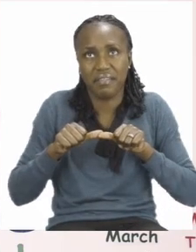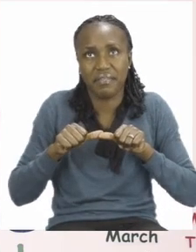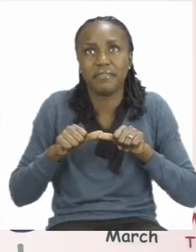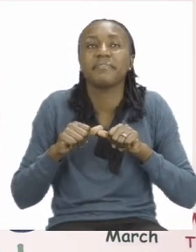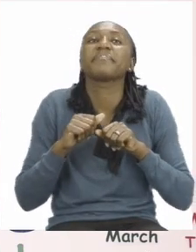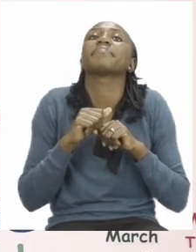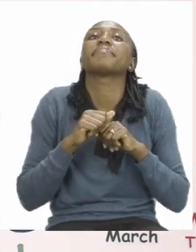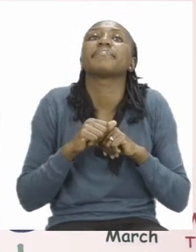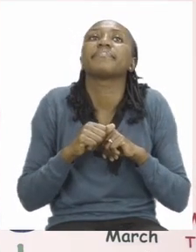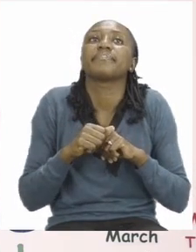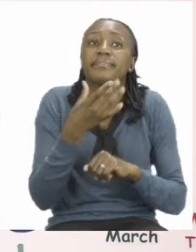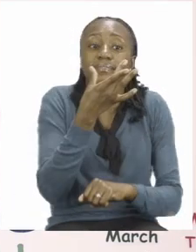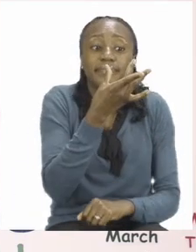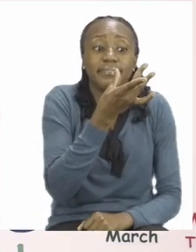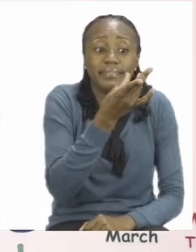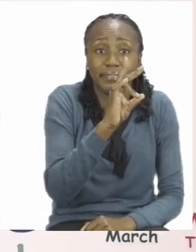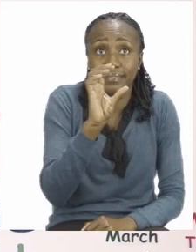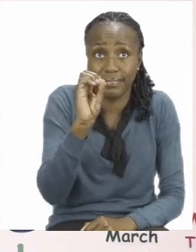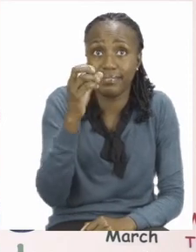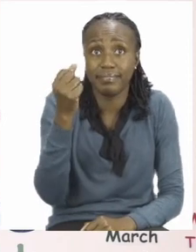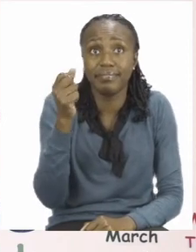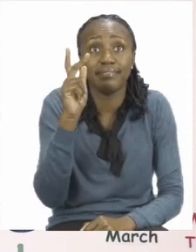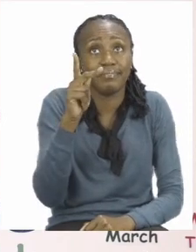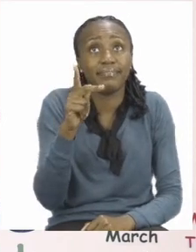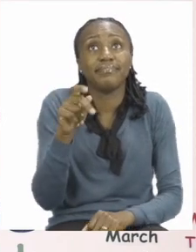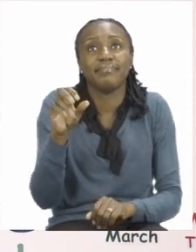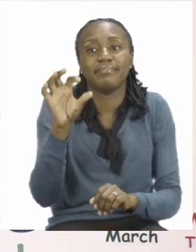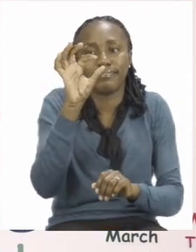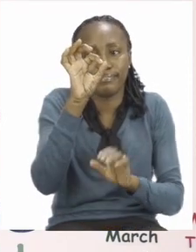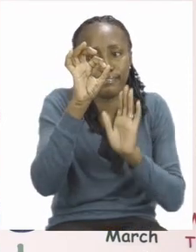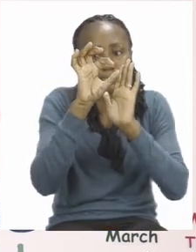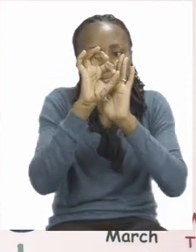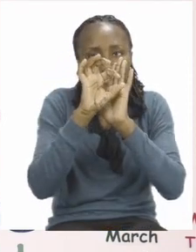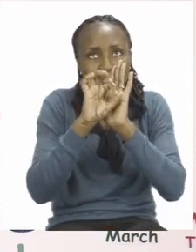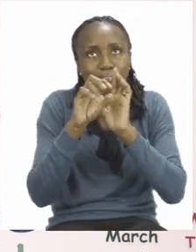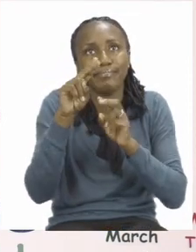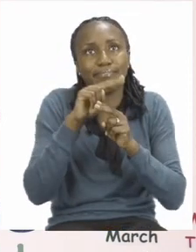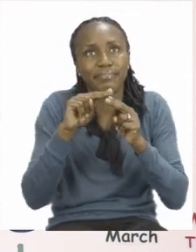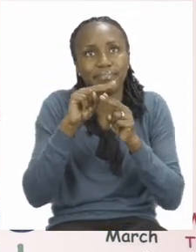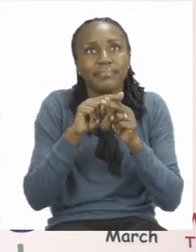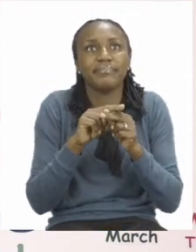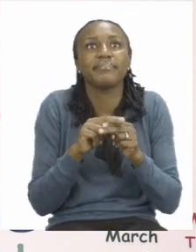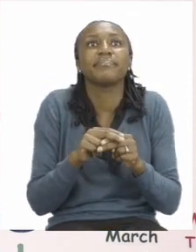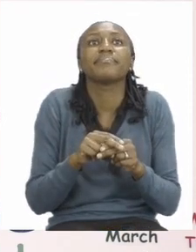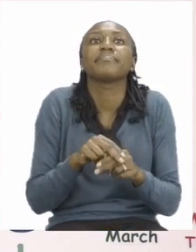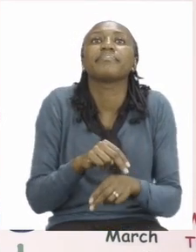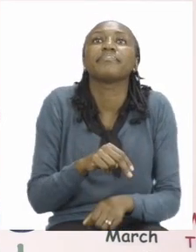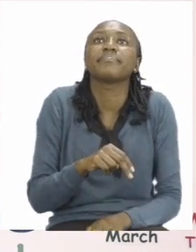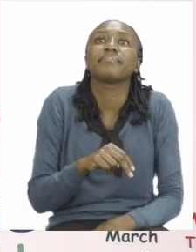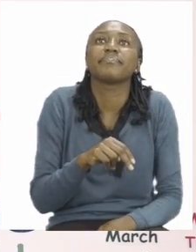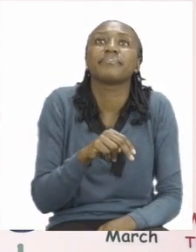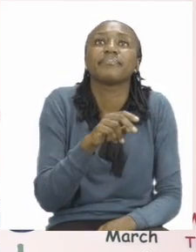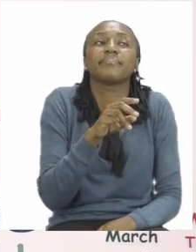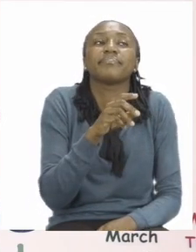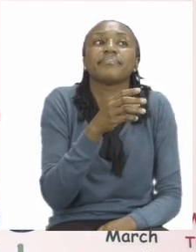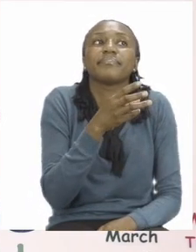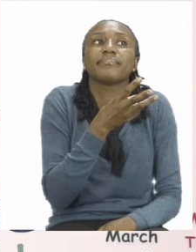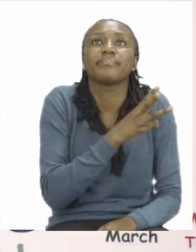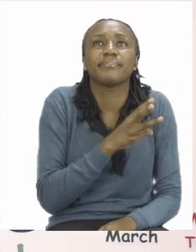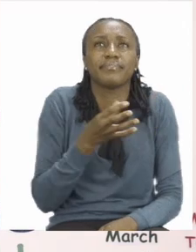already there and we can use our counters. We say 70 is already there.